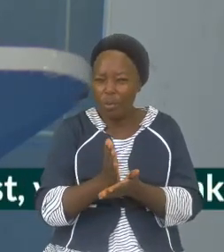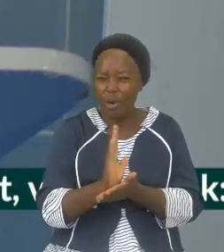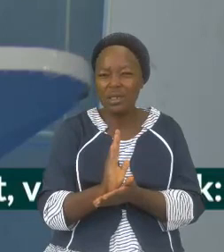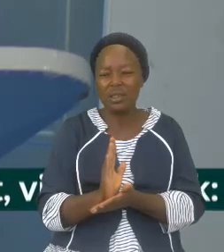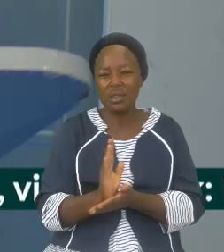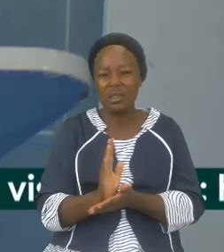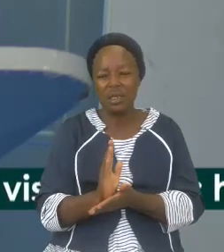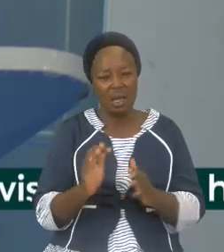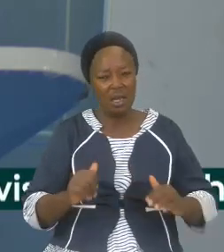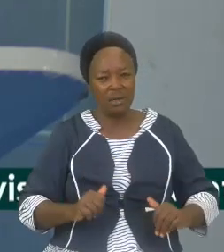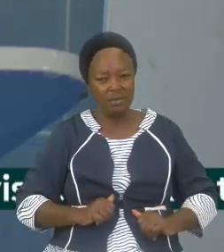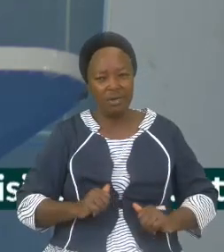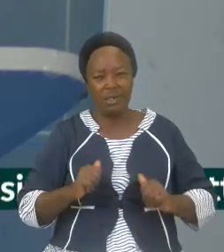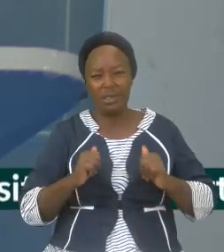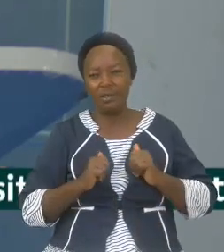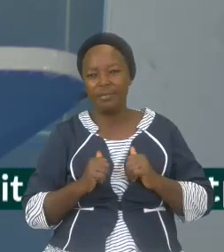address